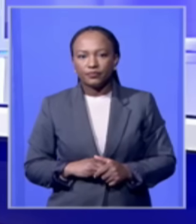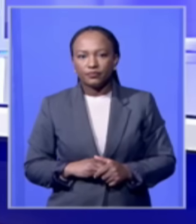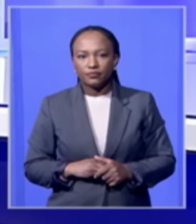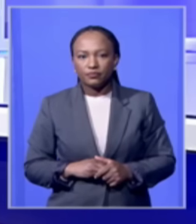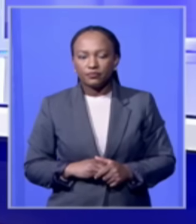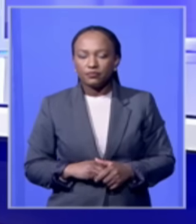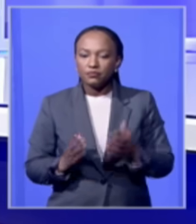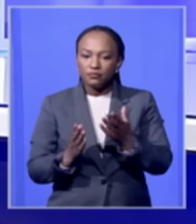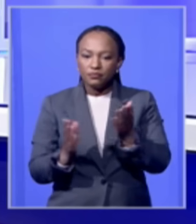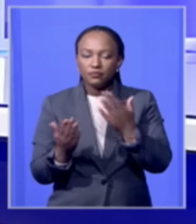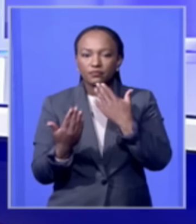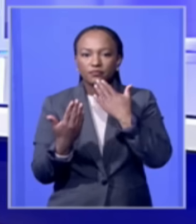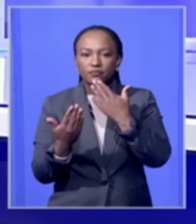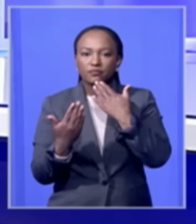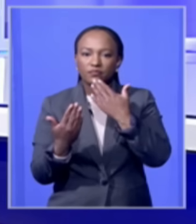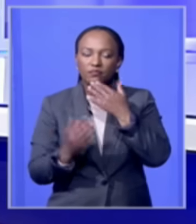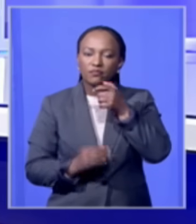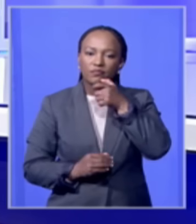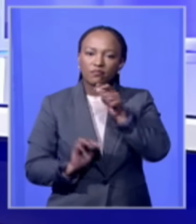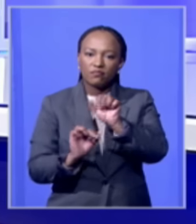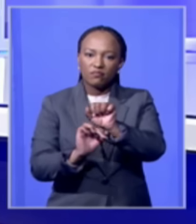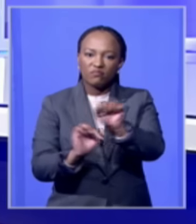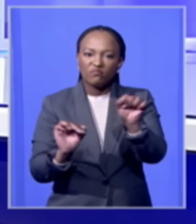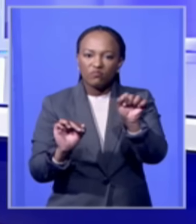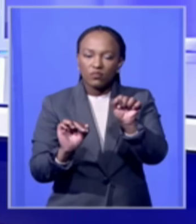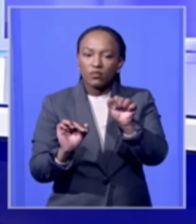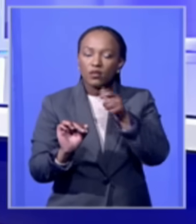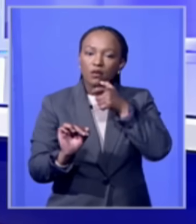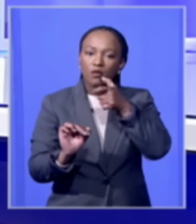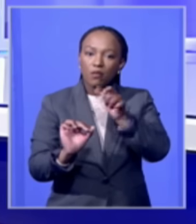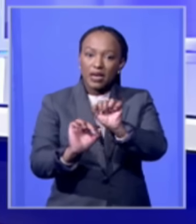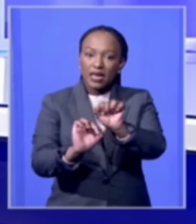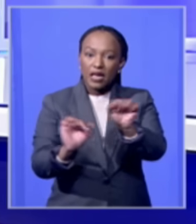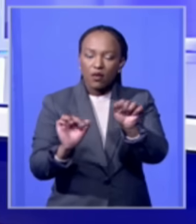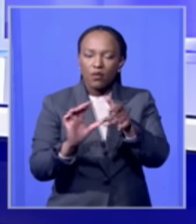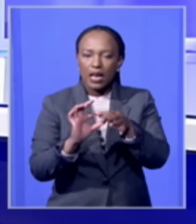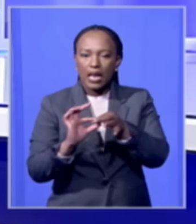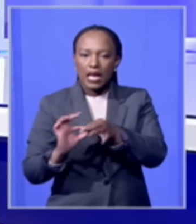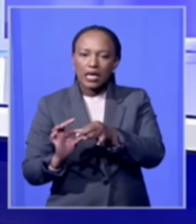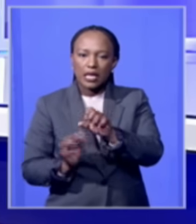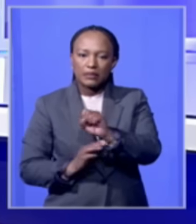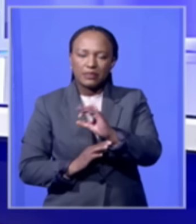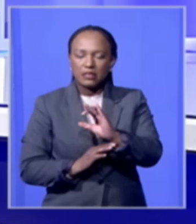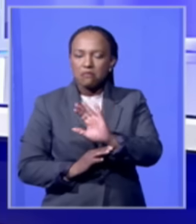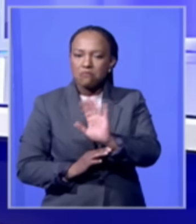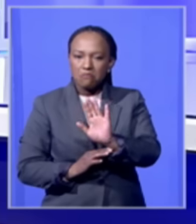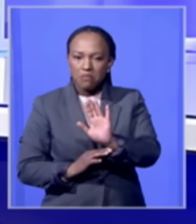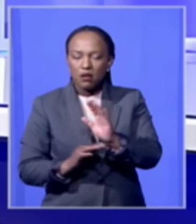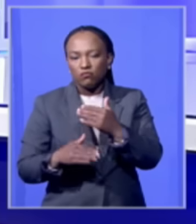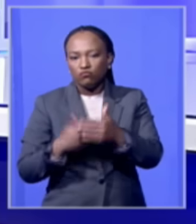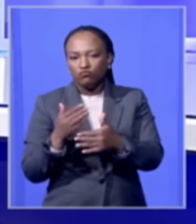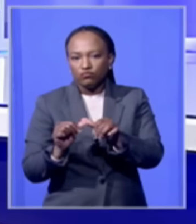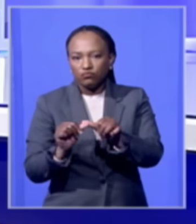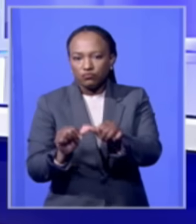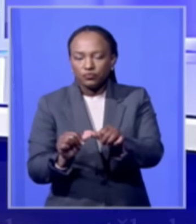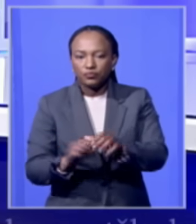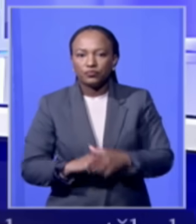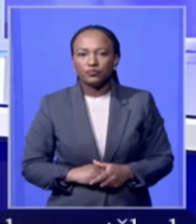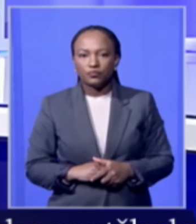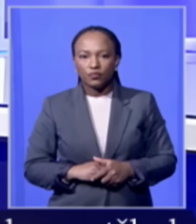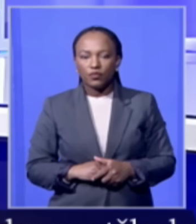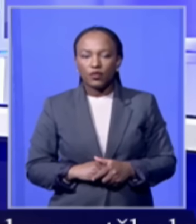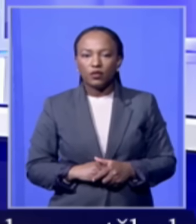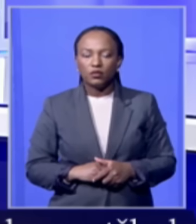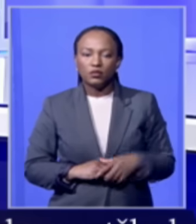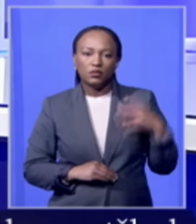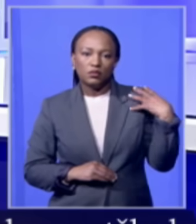Re lebogile maikutlo a lena ebile re lebotše gore ke maikutlo a lena ga manefelo le lekgotlagašo. Re gatela pele. Tona ya Matlotlo